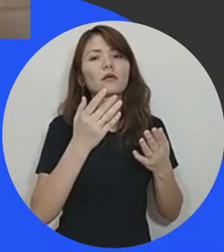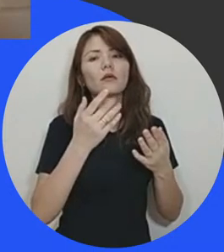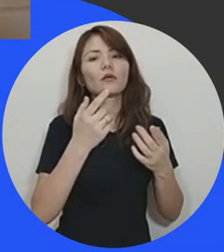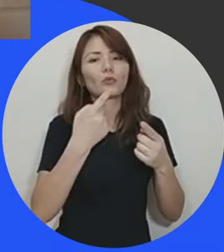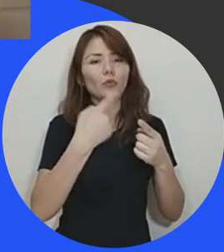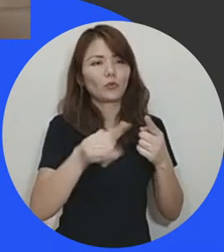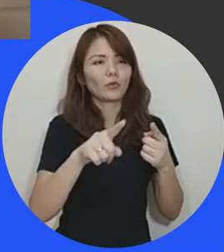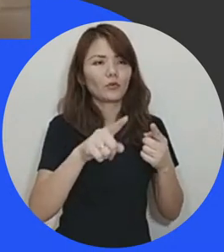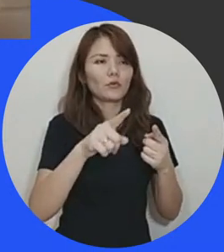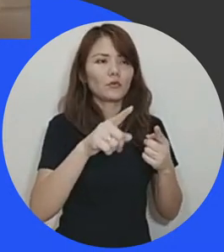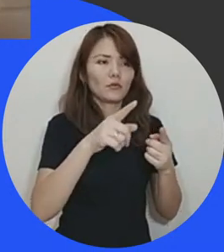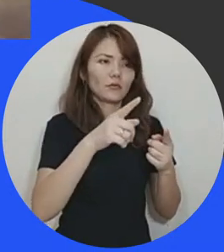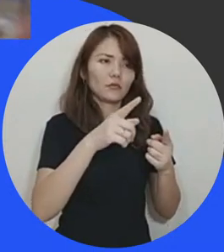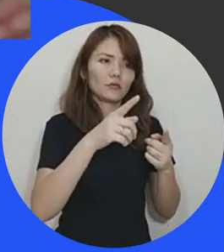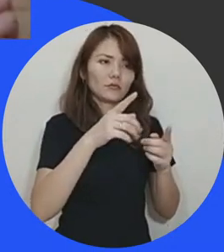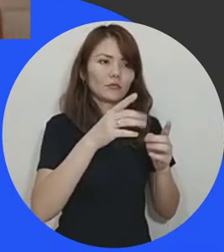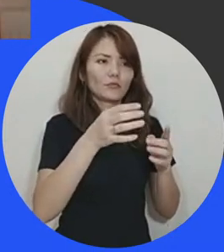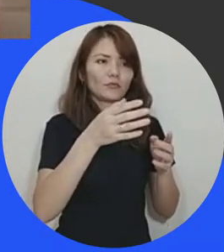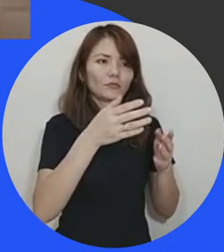response.